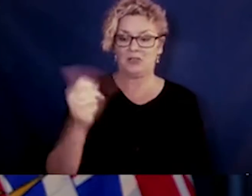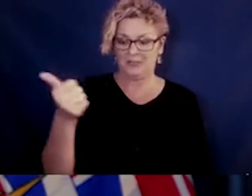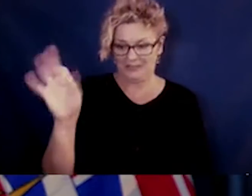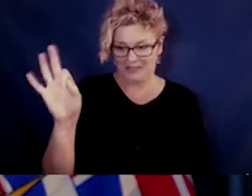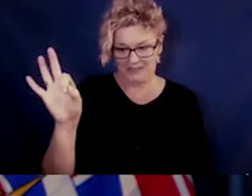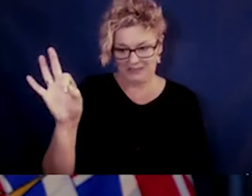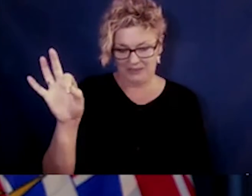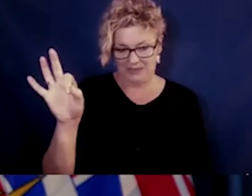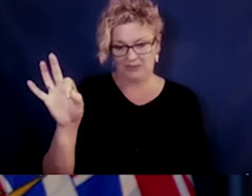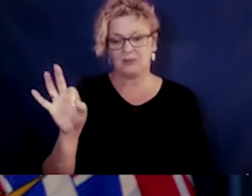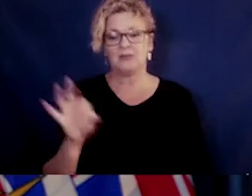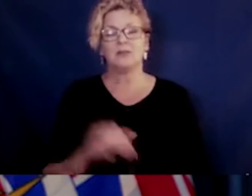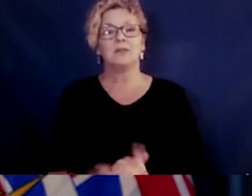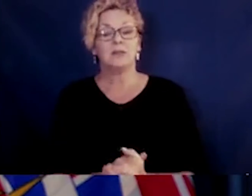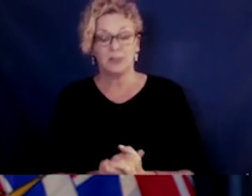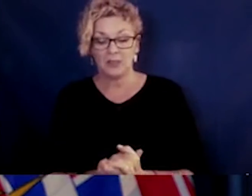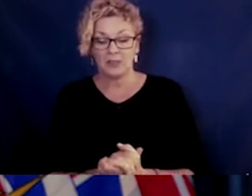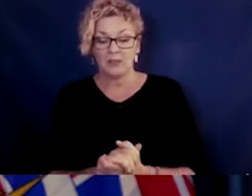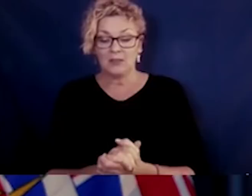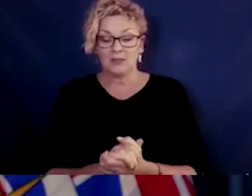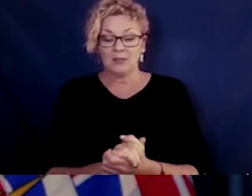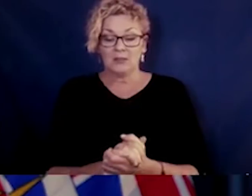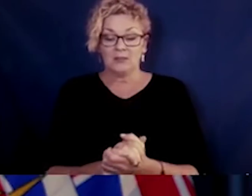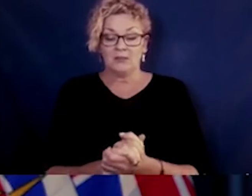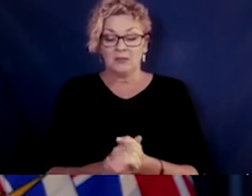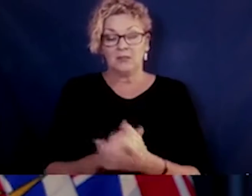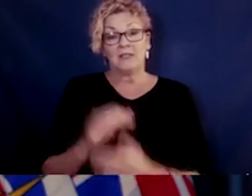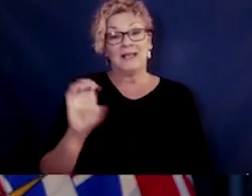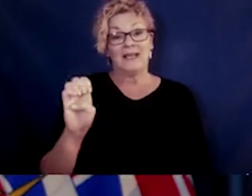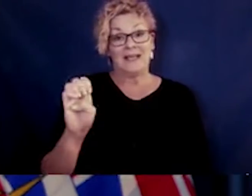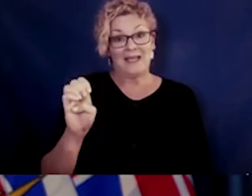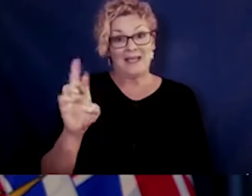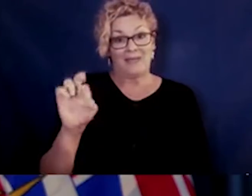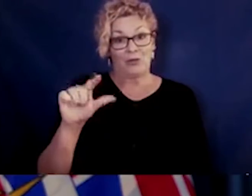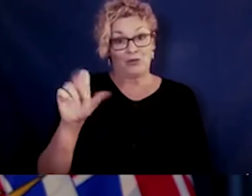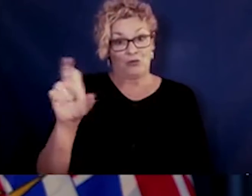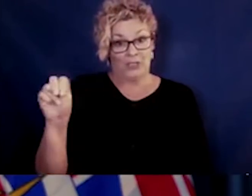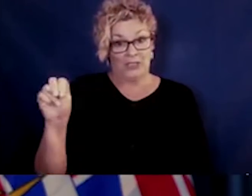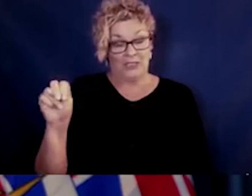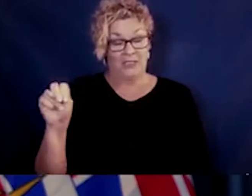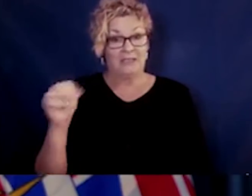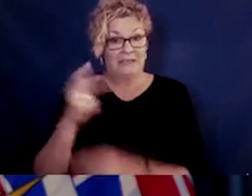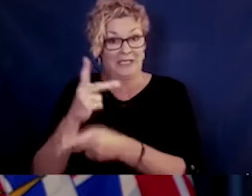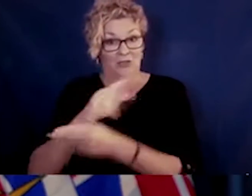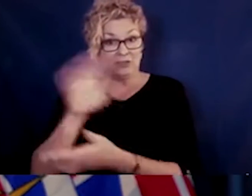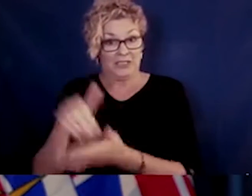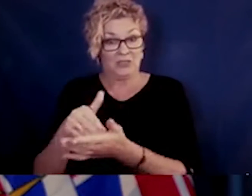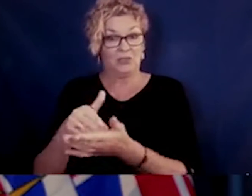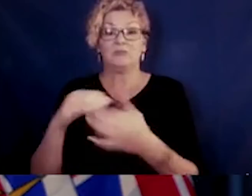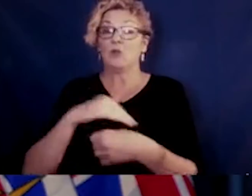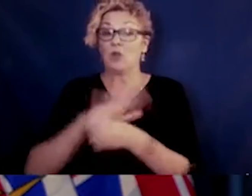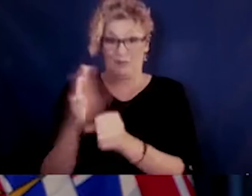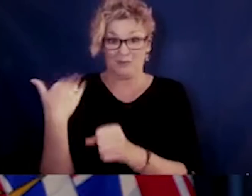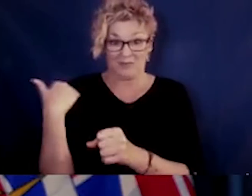week. And as there were a number of events that conspired so that at the end of last week there was a bit of a backlog, and those